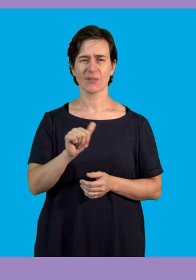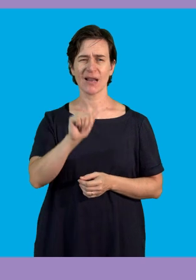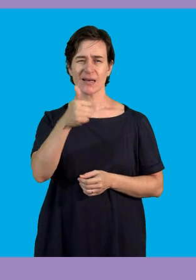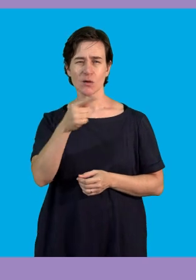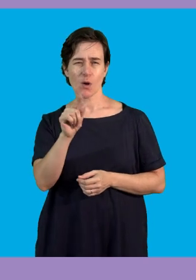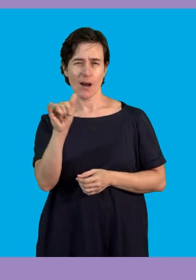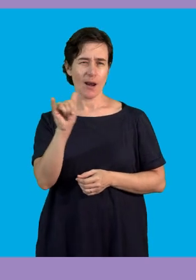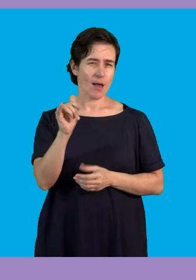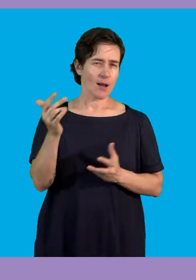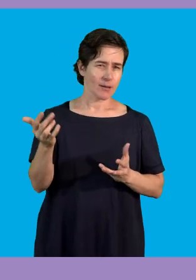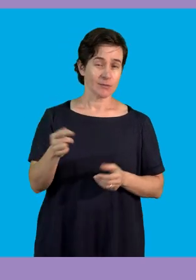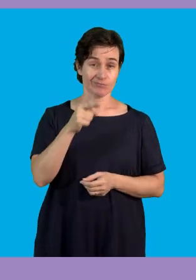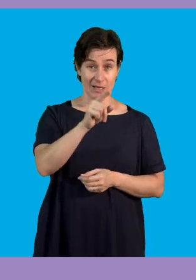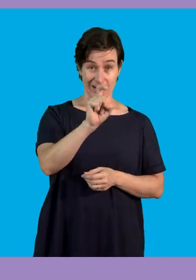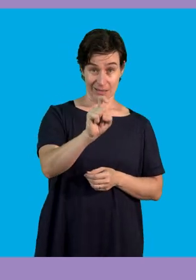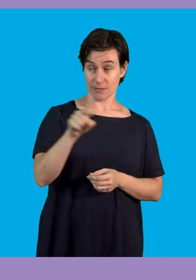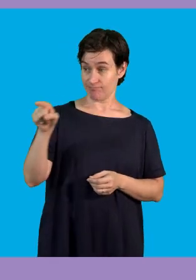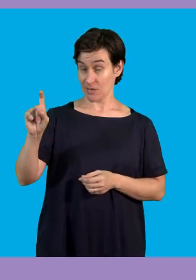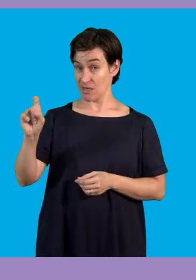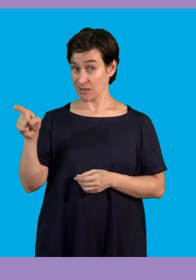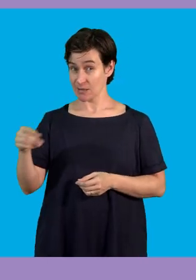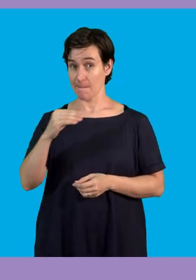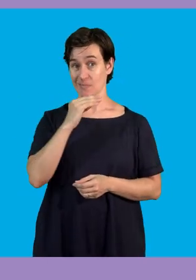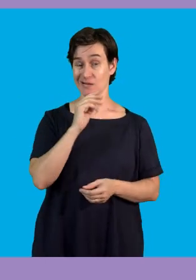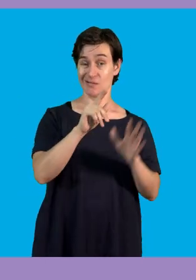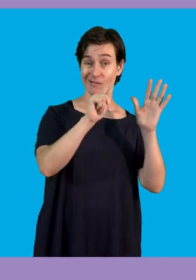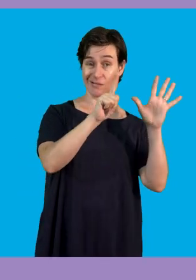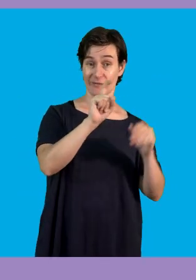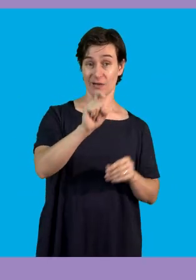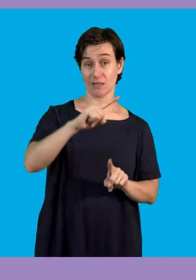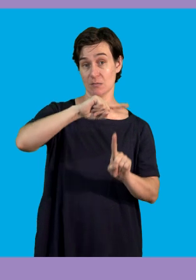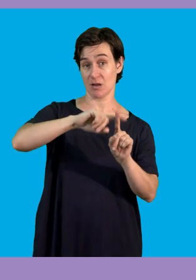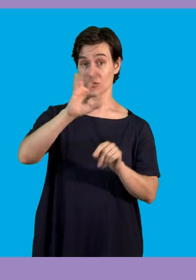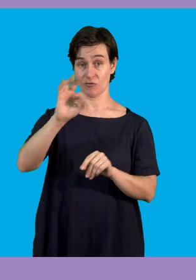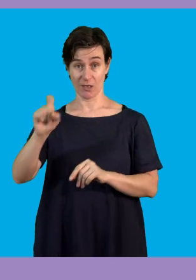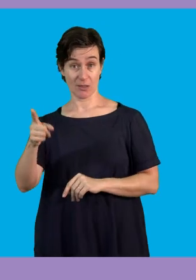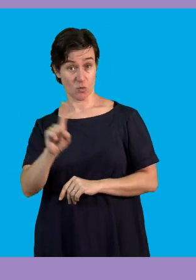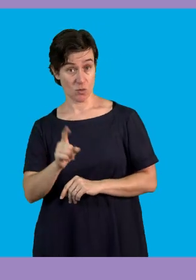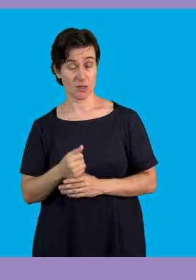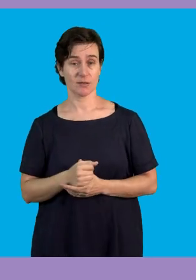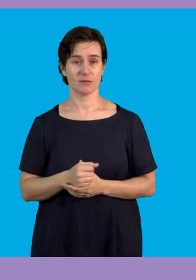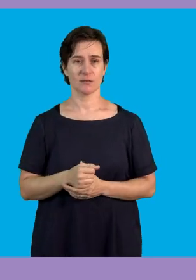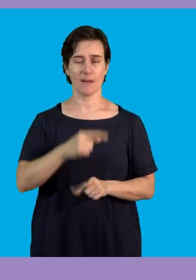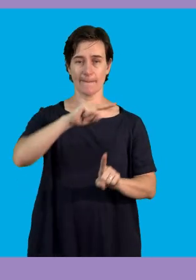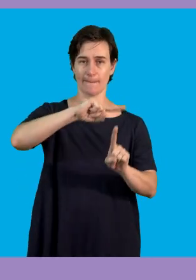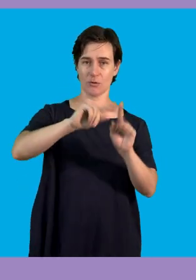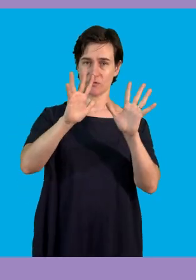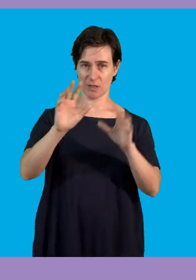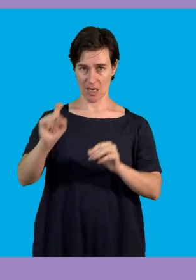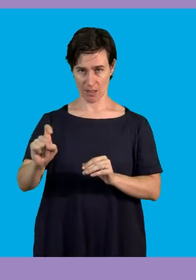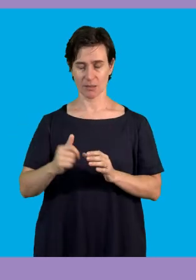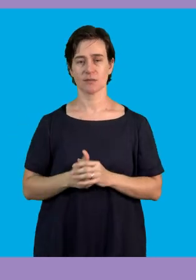next one set is x and x. We have 7x plus 3x, which gives us